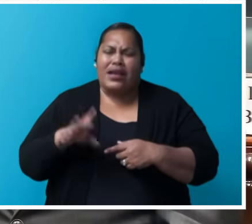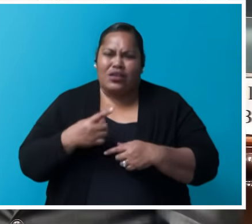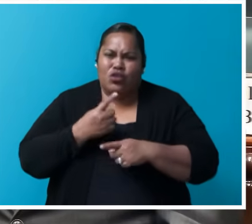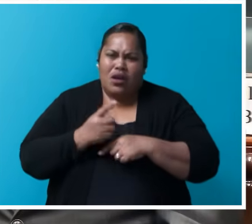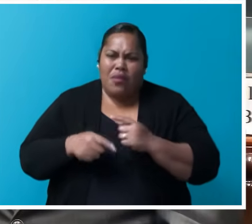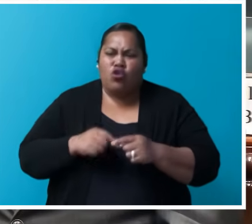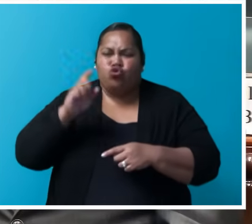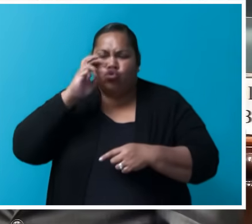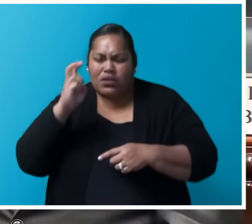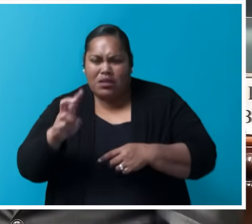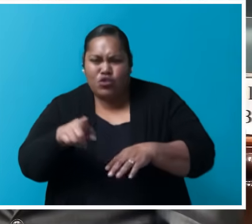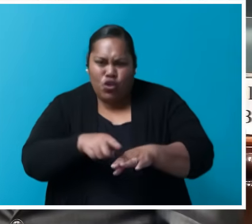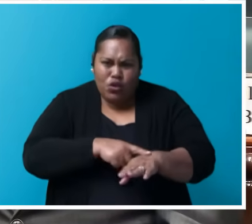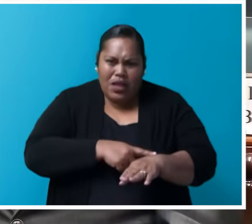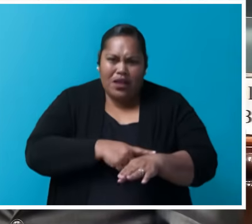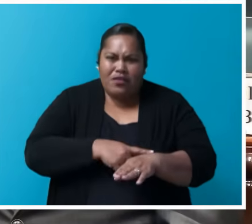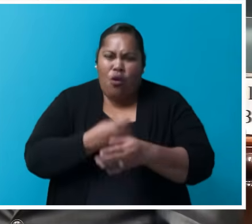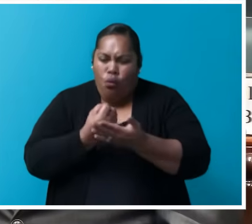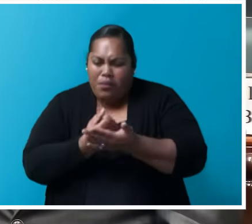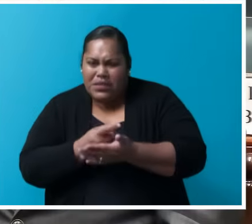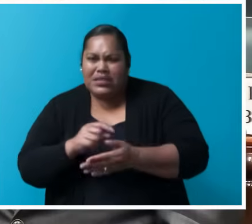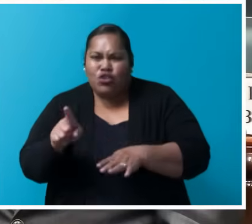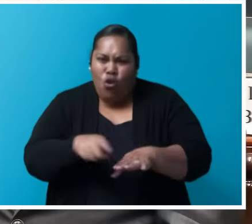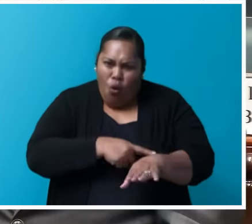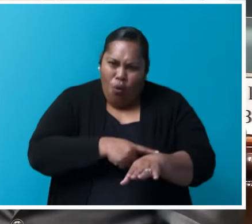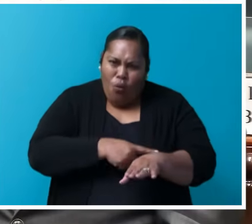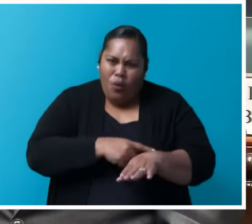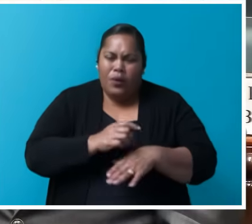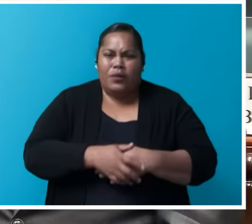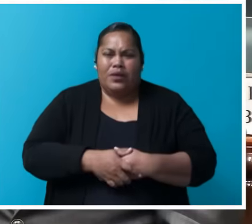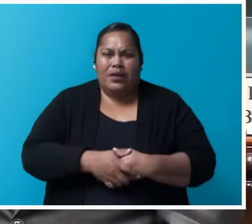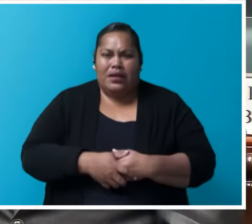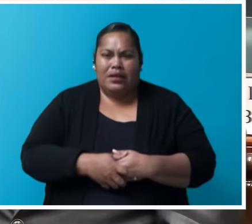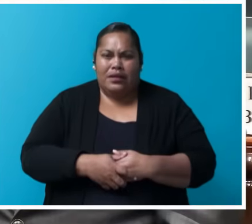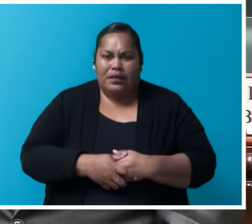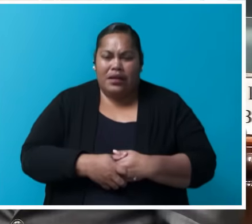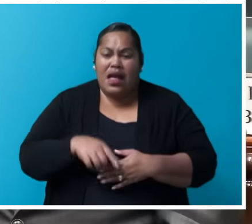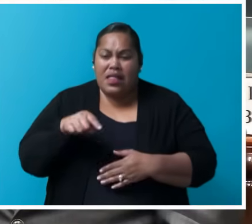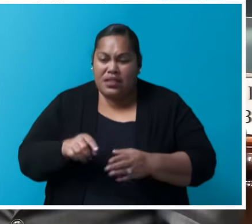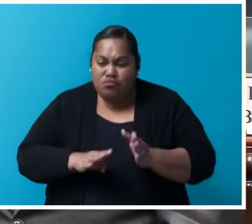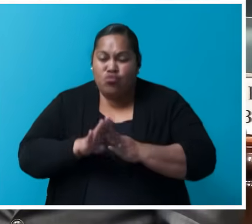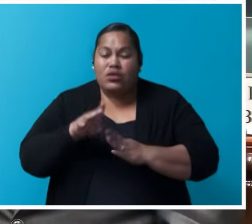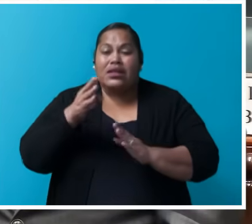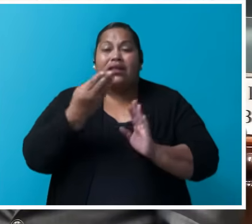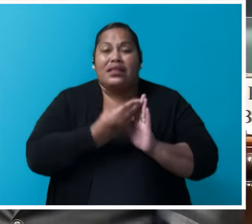slowing down, remittances slowing down. This boost in the budget and in key